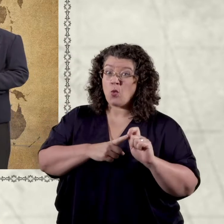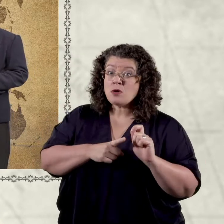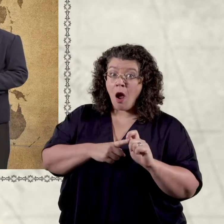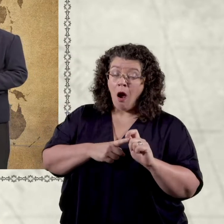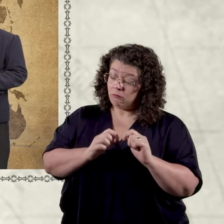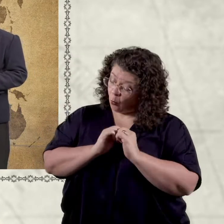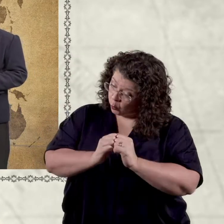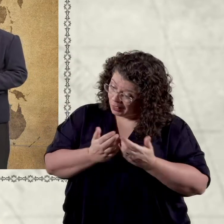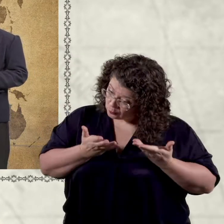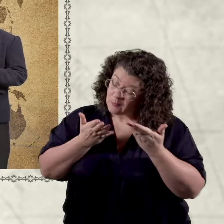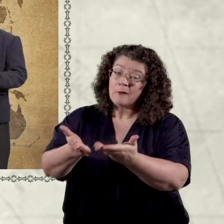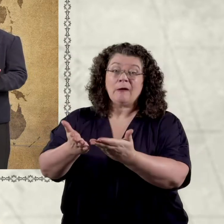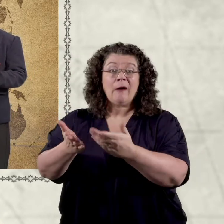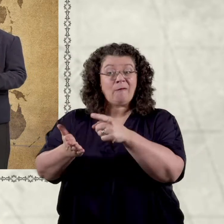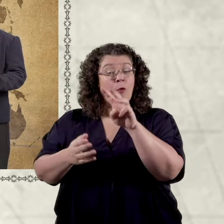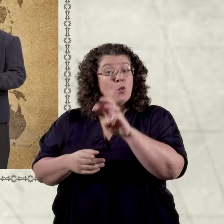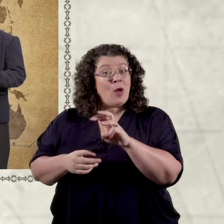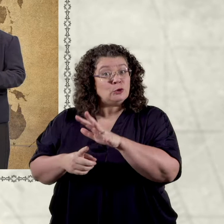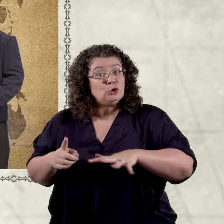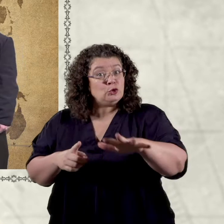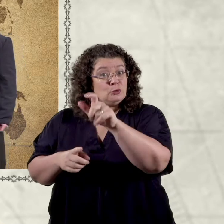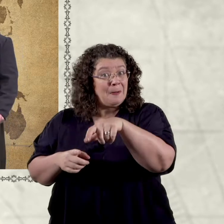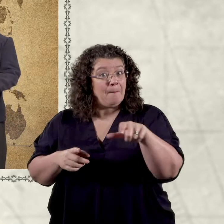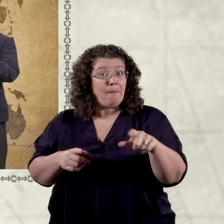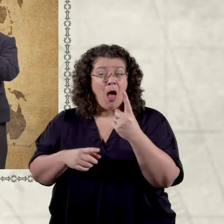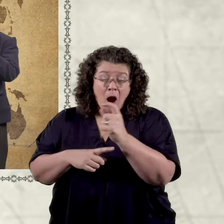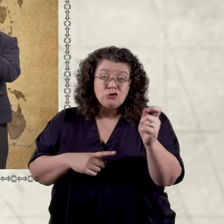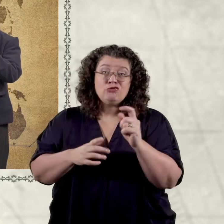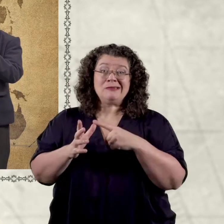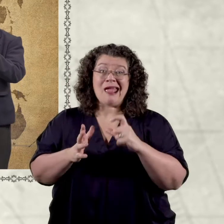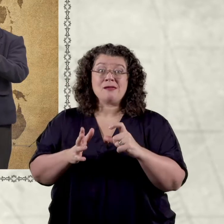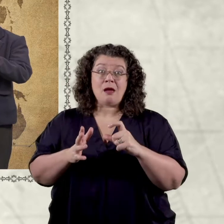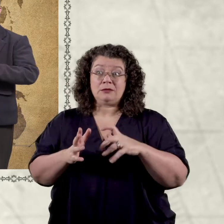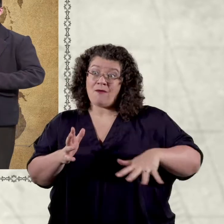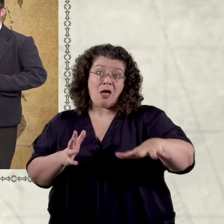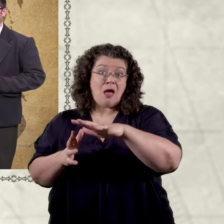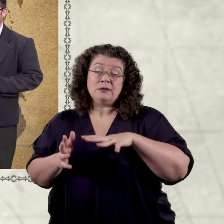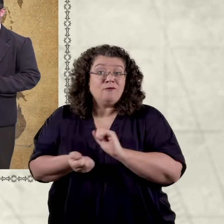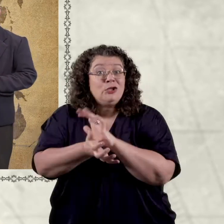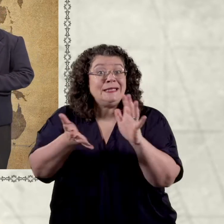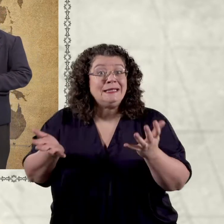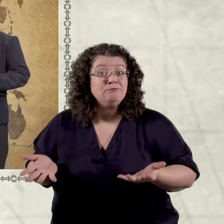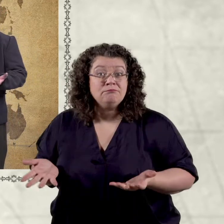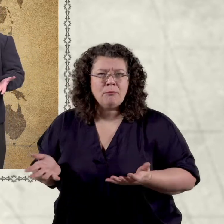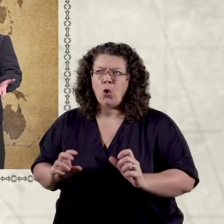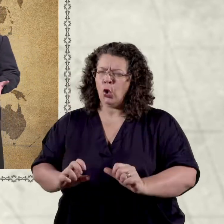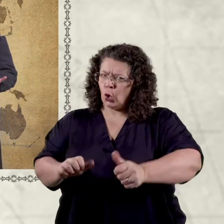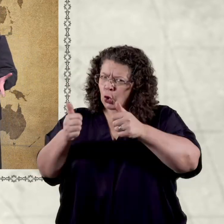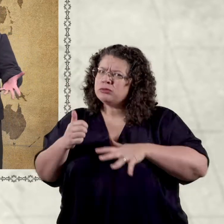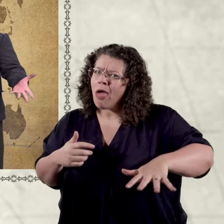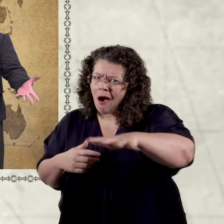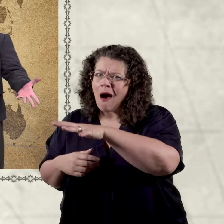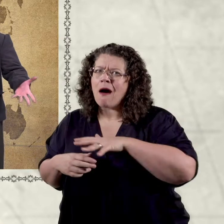to give the Welsh people 100 acres of land for free. Yes. And it's very good land,